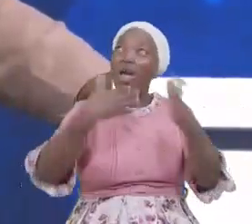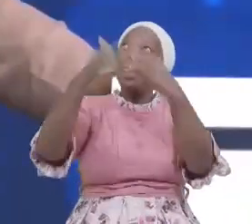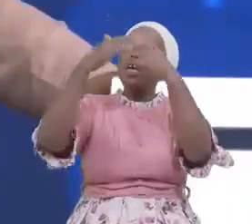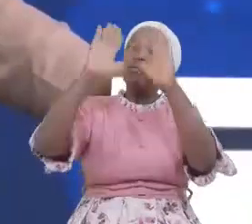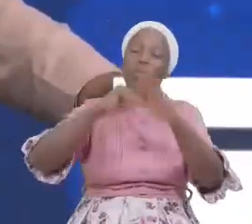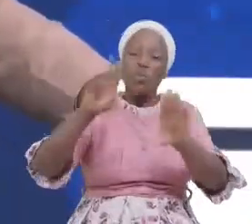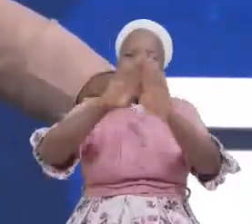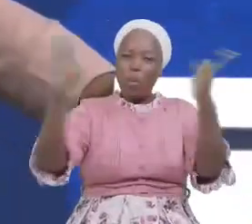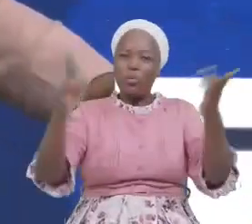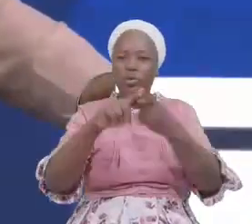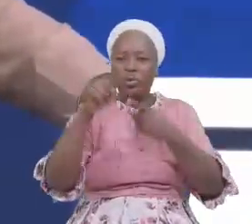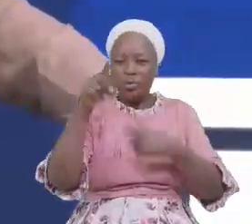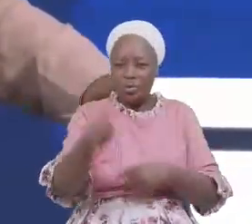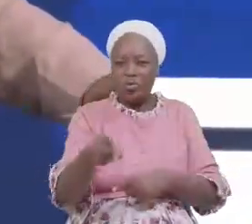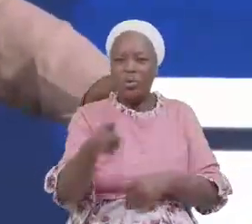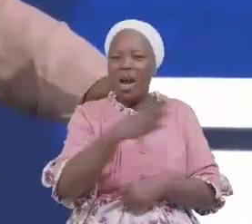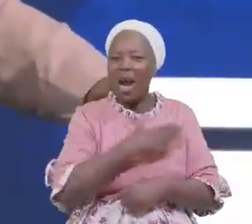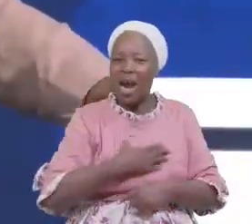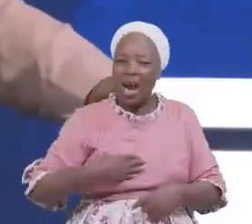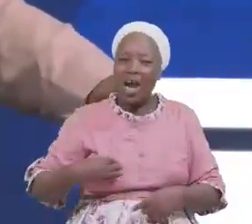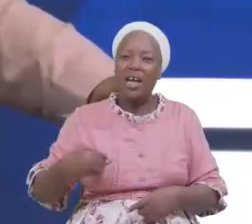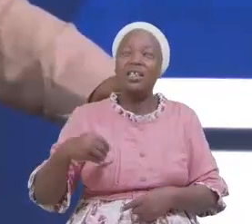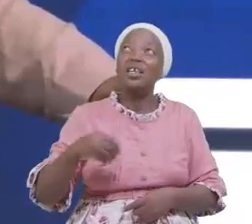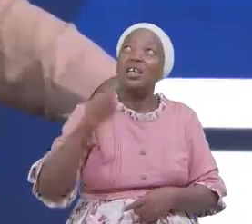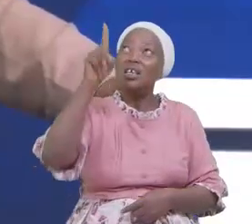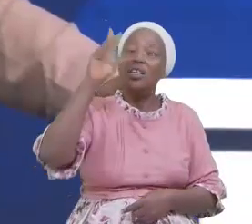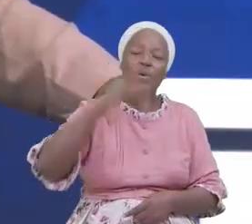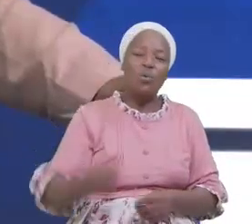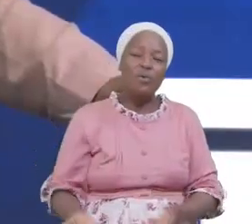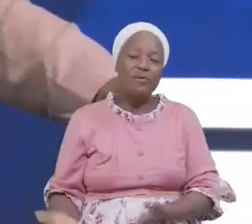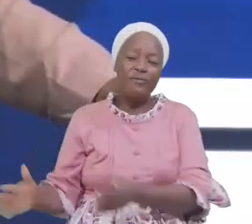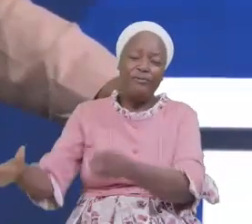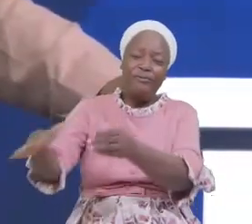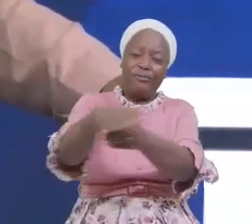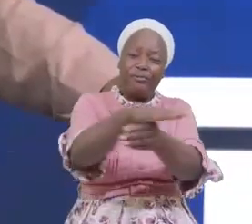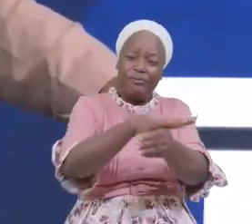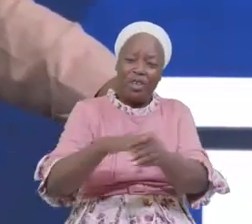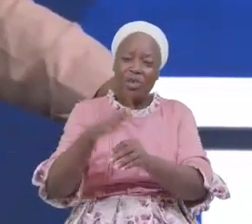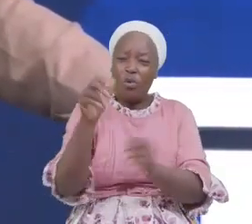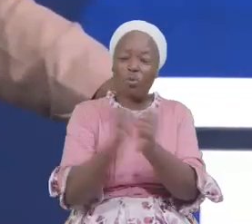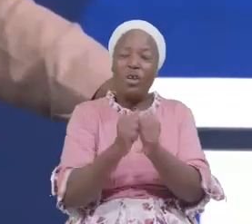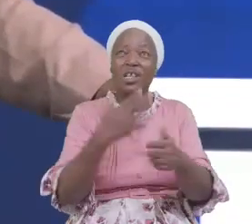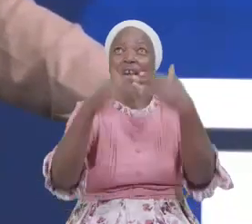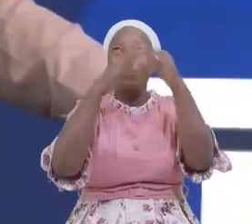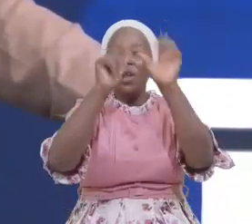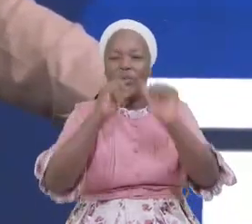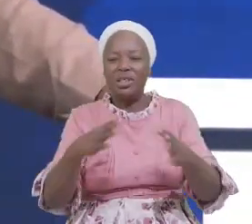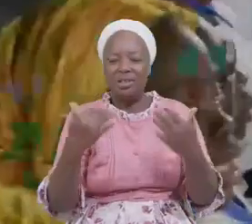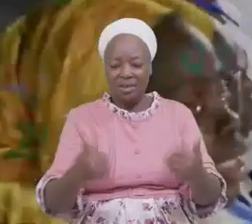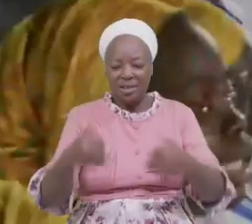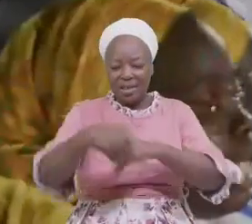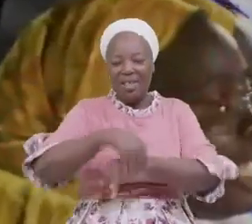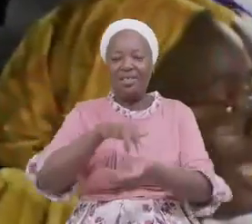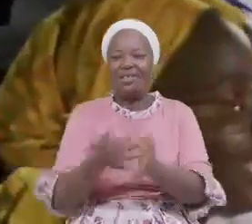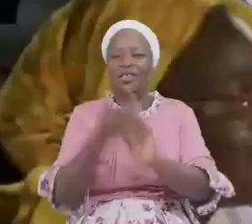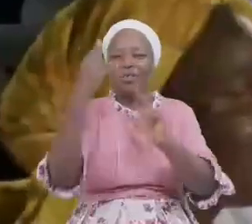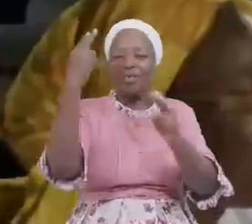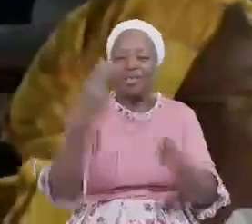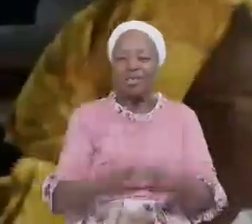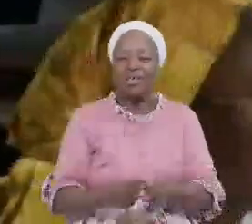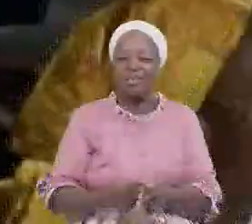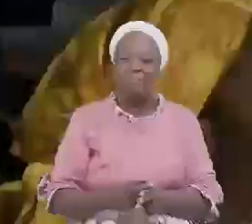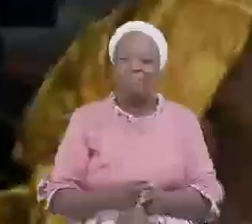open to you and it will load you with heavenly blessings tonight in Jesus' name.